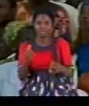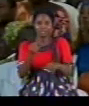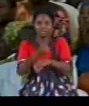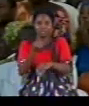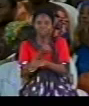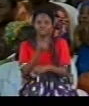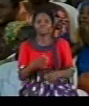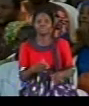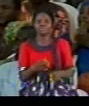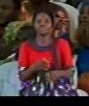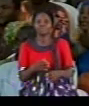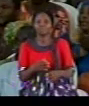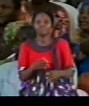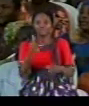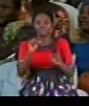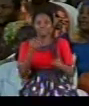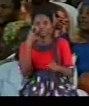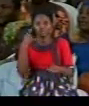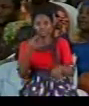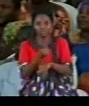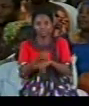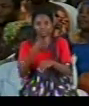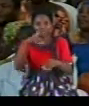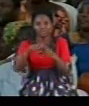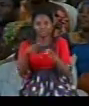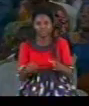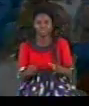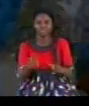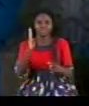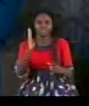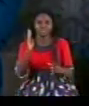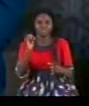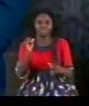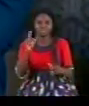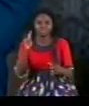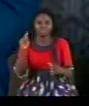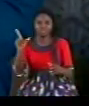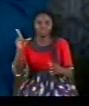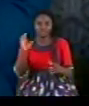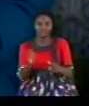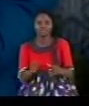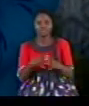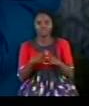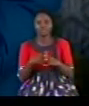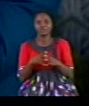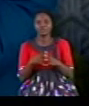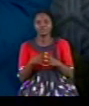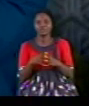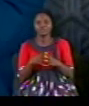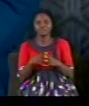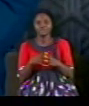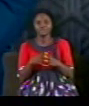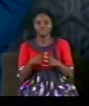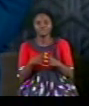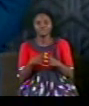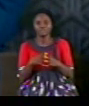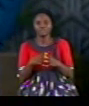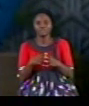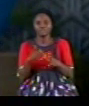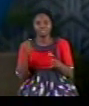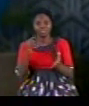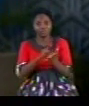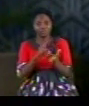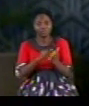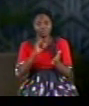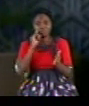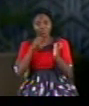Praise the Lord! The doctor is showing us the two results. They said